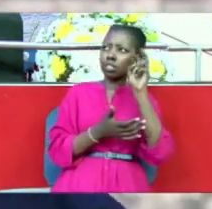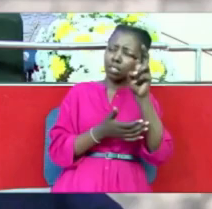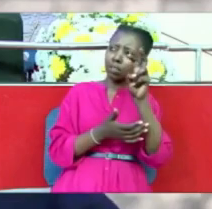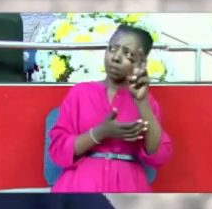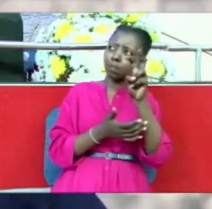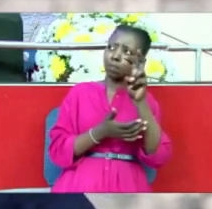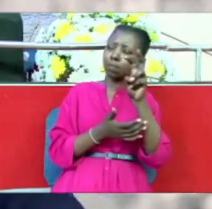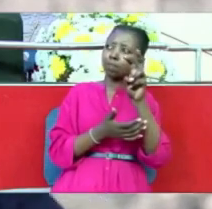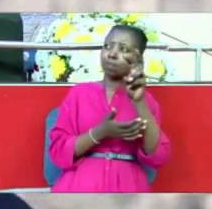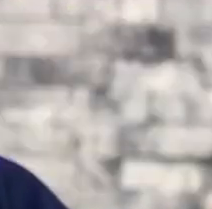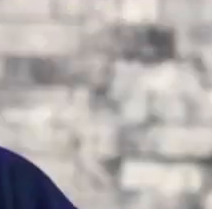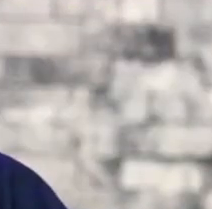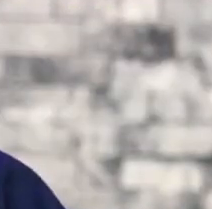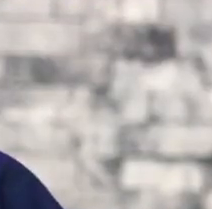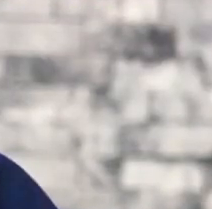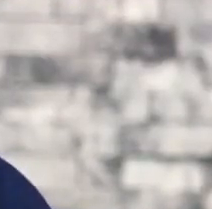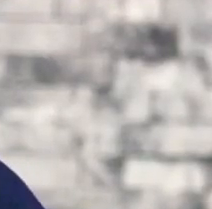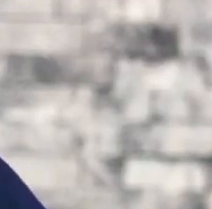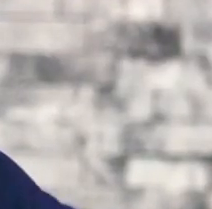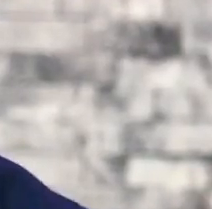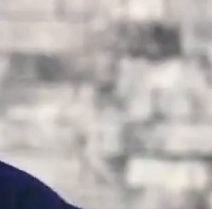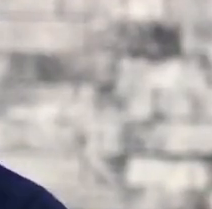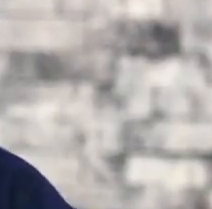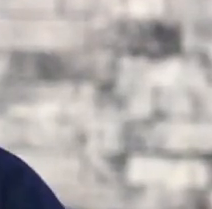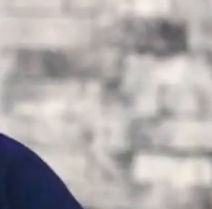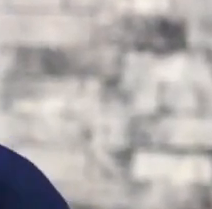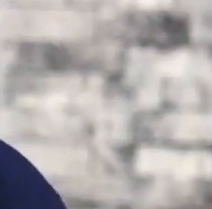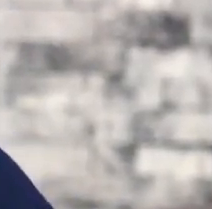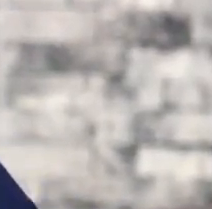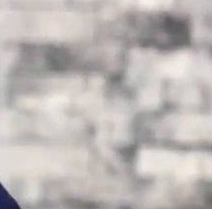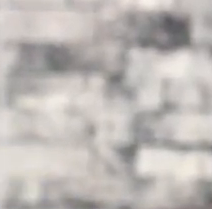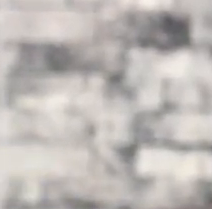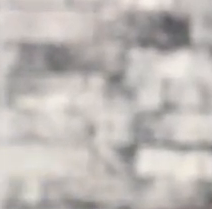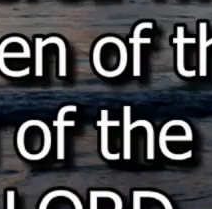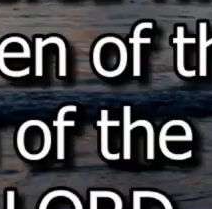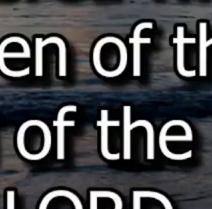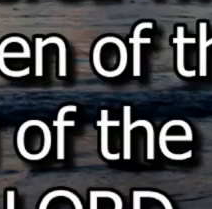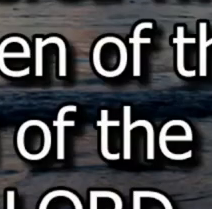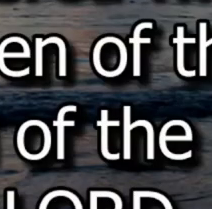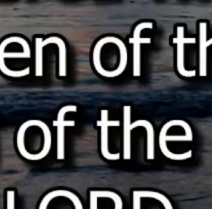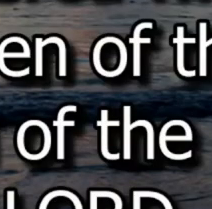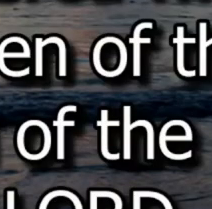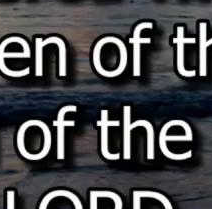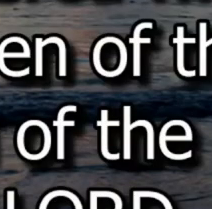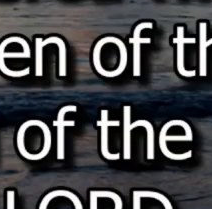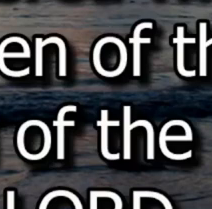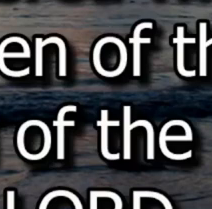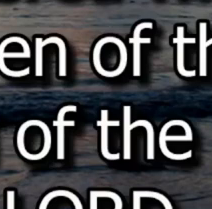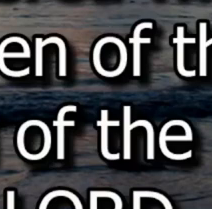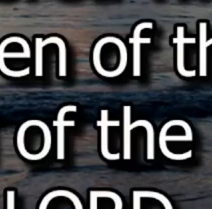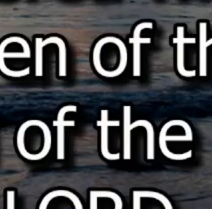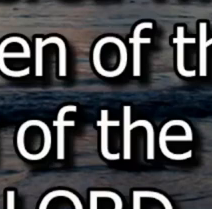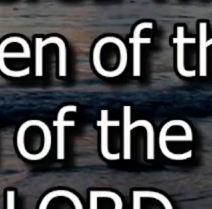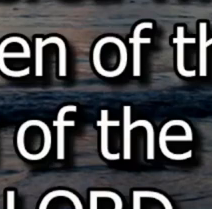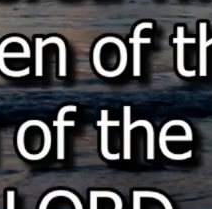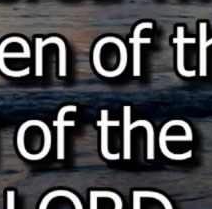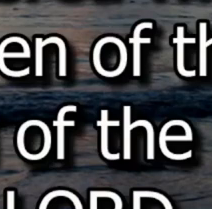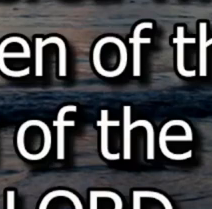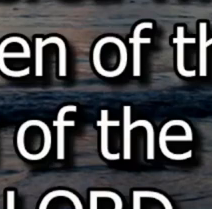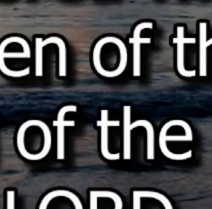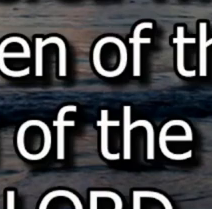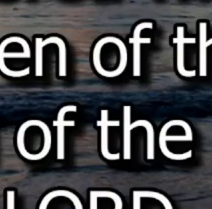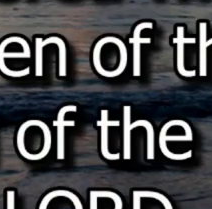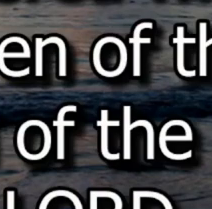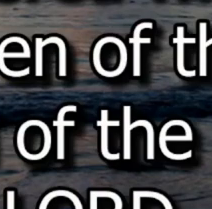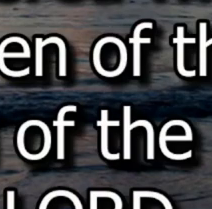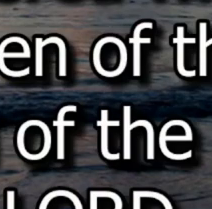started. Sing, O barren, you that never bore, break